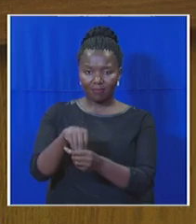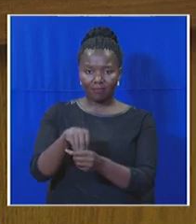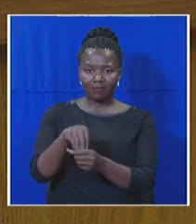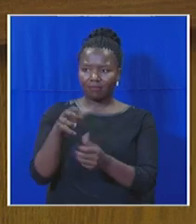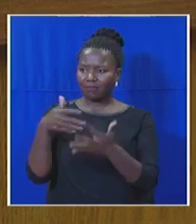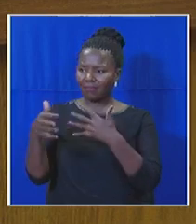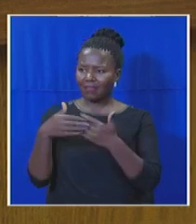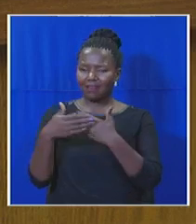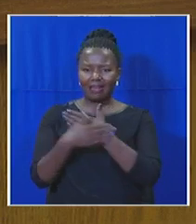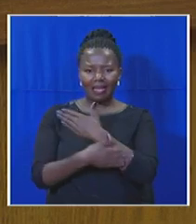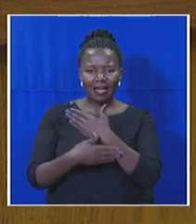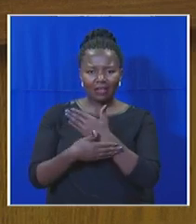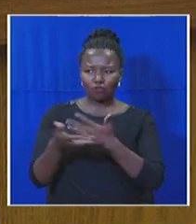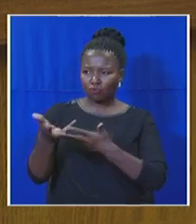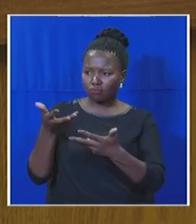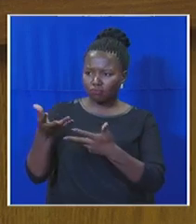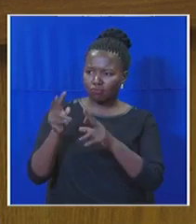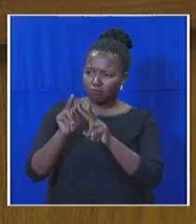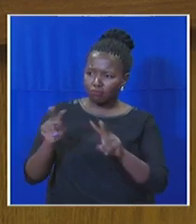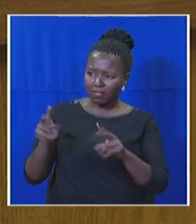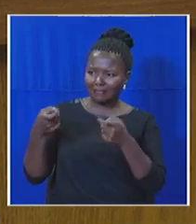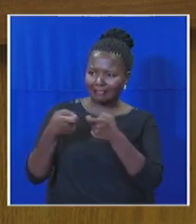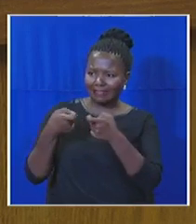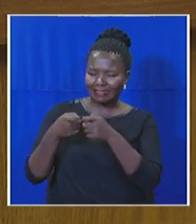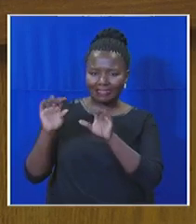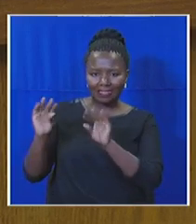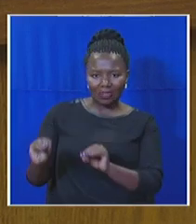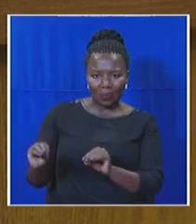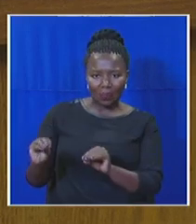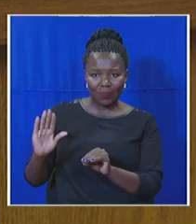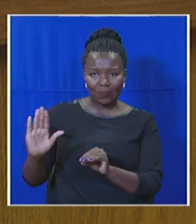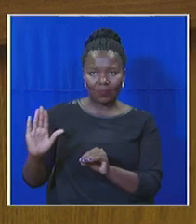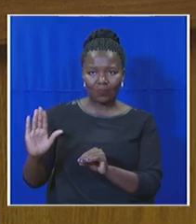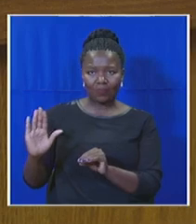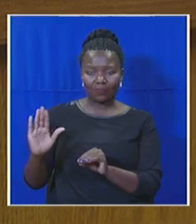diplomatic effort towards the resolution of the